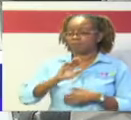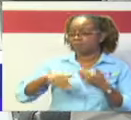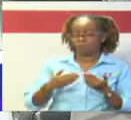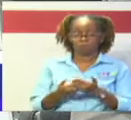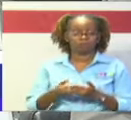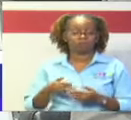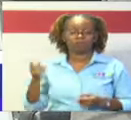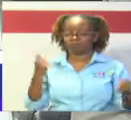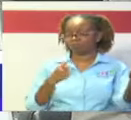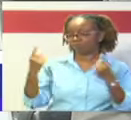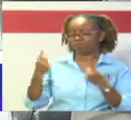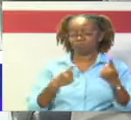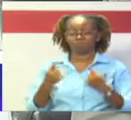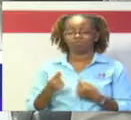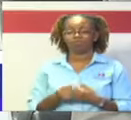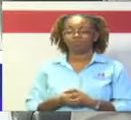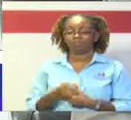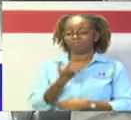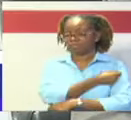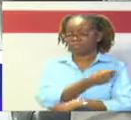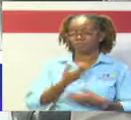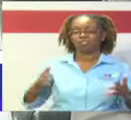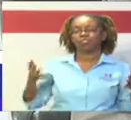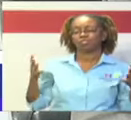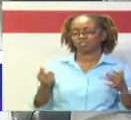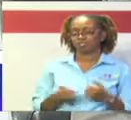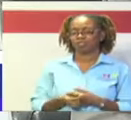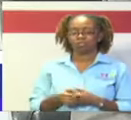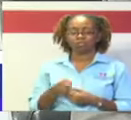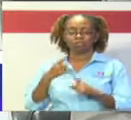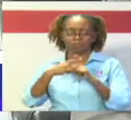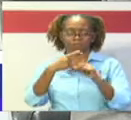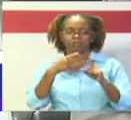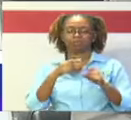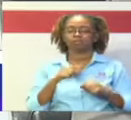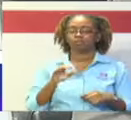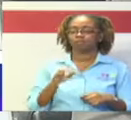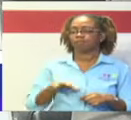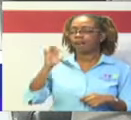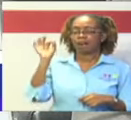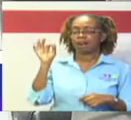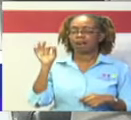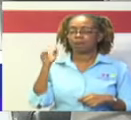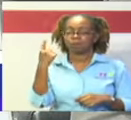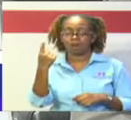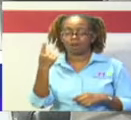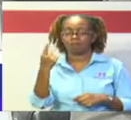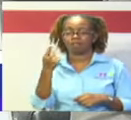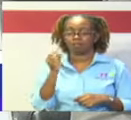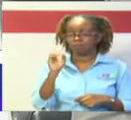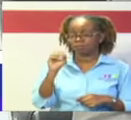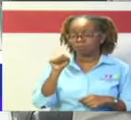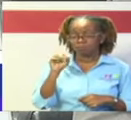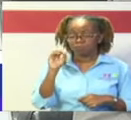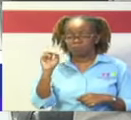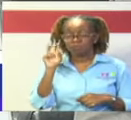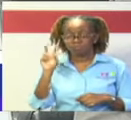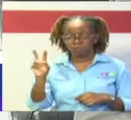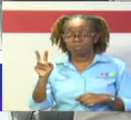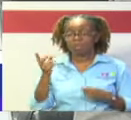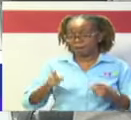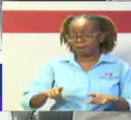vaccinated nationals coming back with any sort of positive test, whereas we had nearly 1%, 0.88% of those who